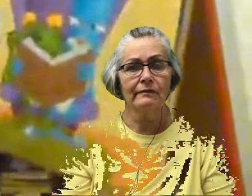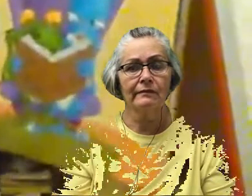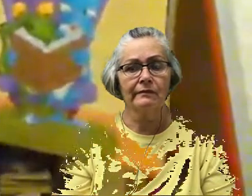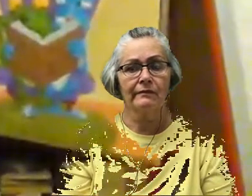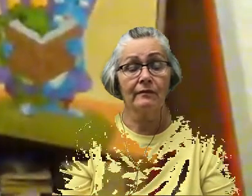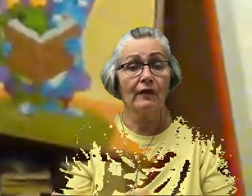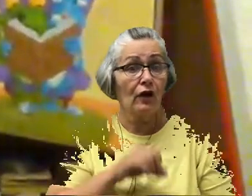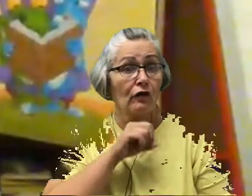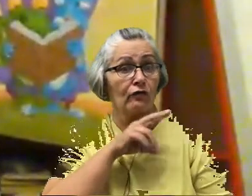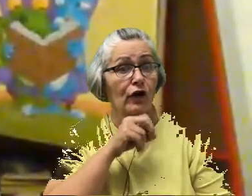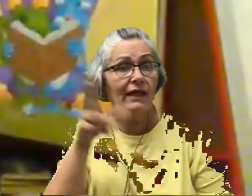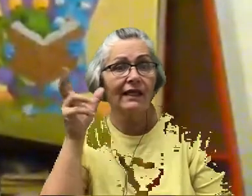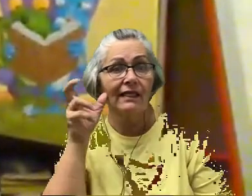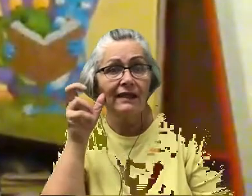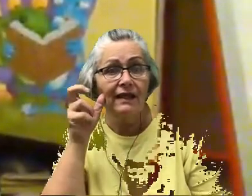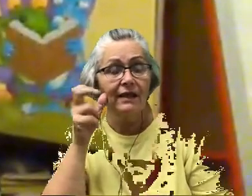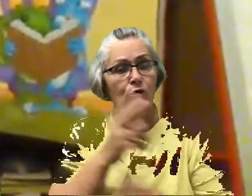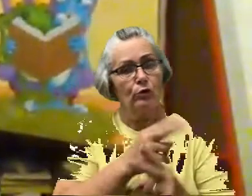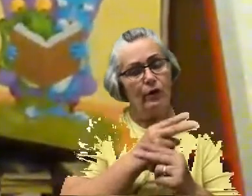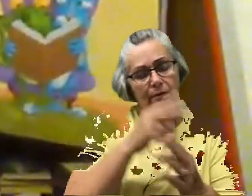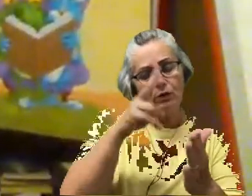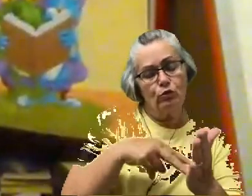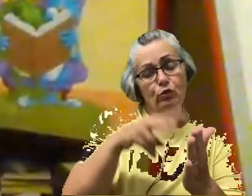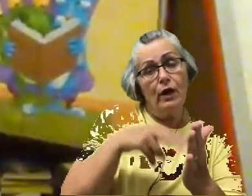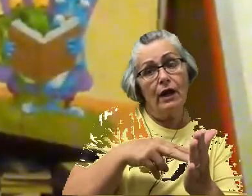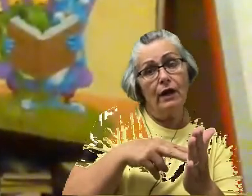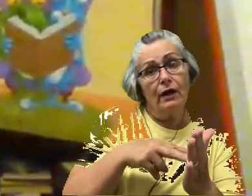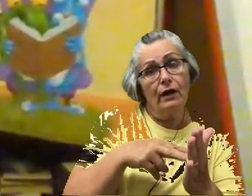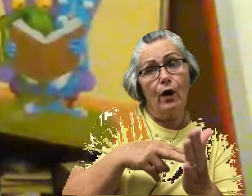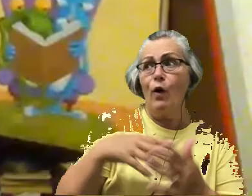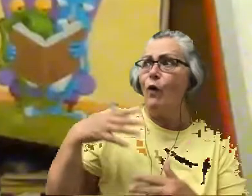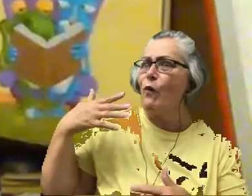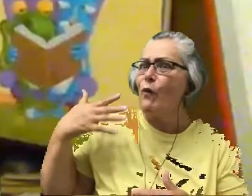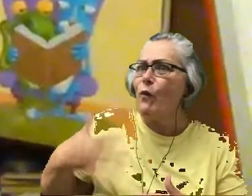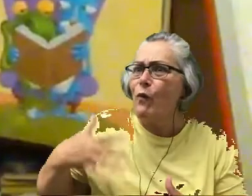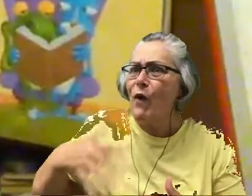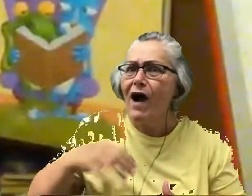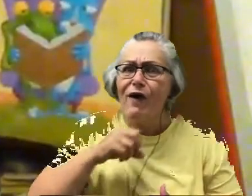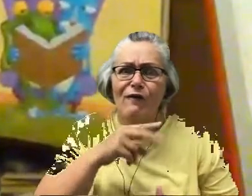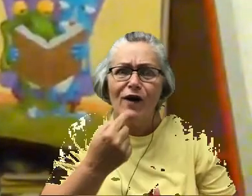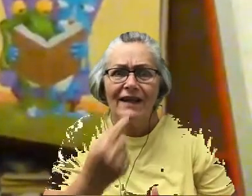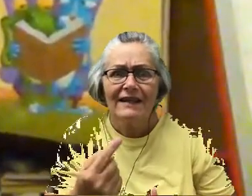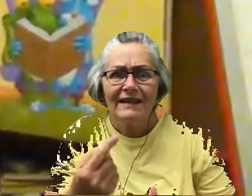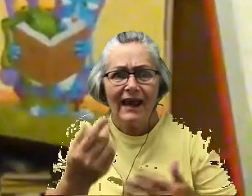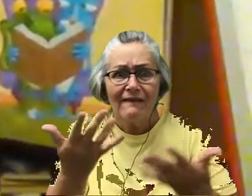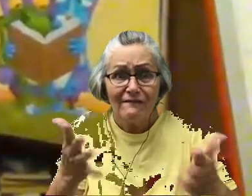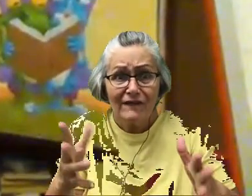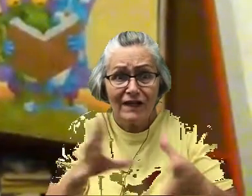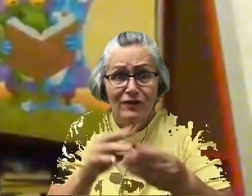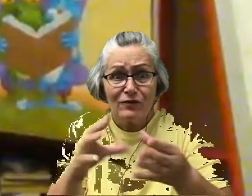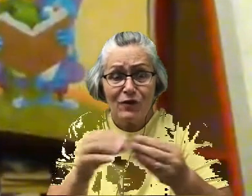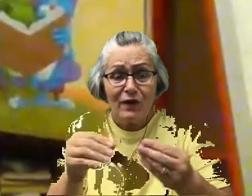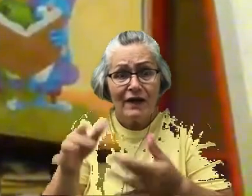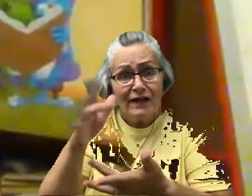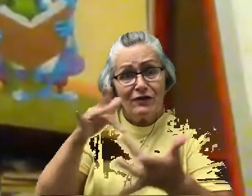So Froggy listened while Rabbit read his story. "Well done," he cheered when Rabbit had finished. "Storm's